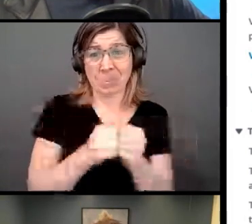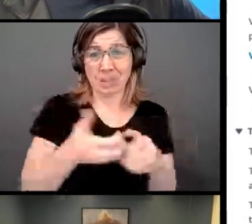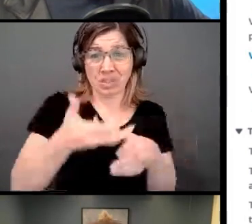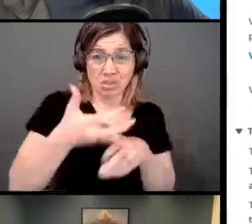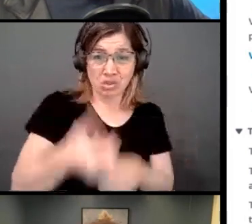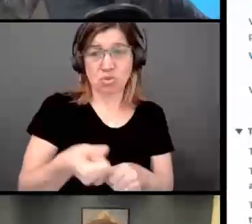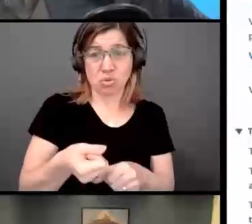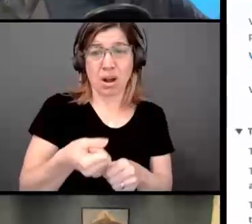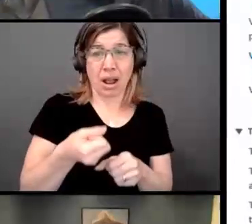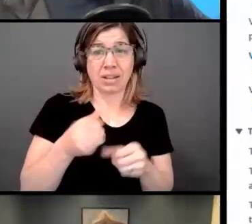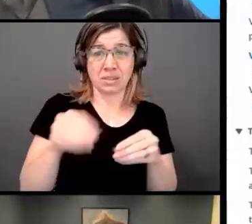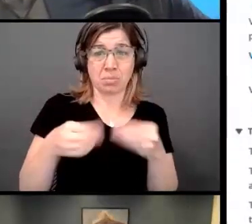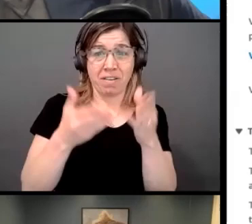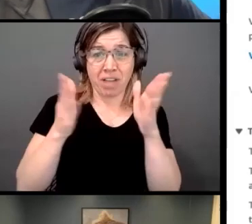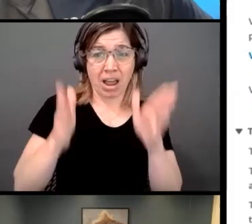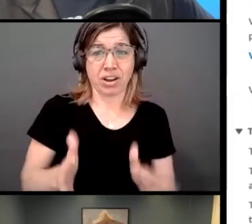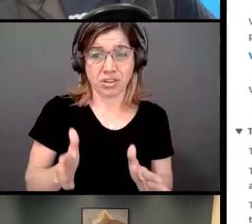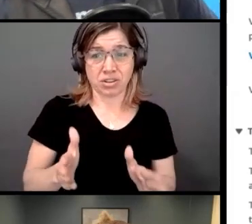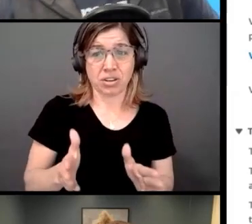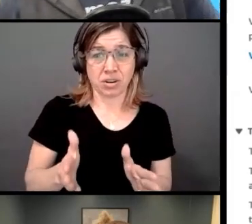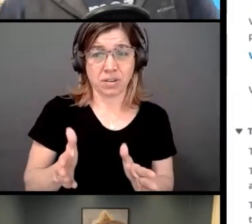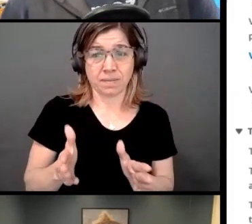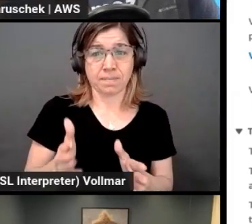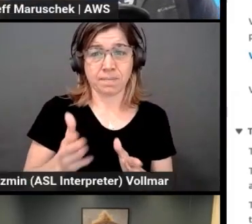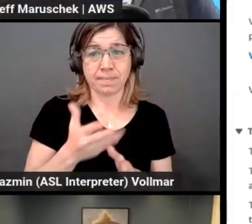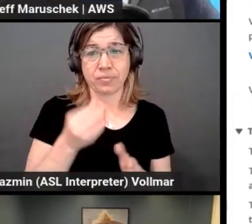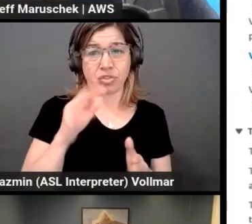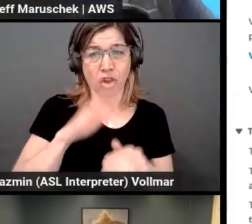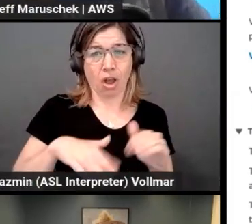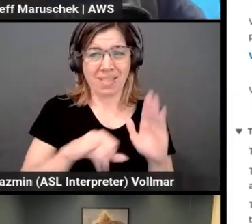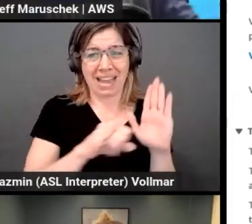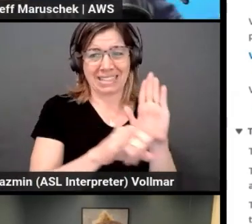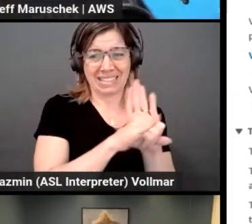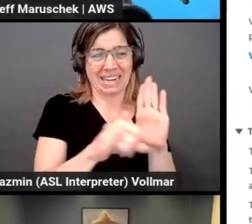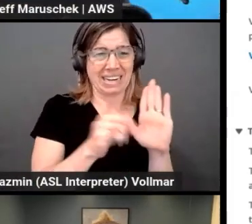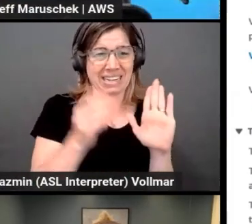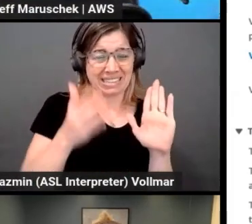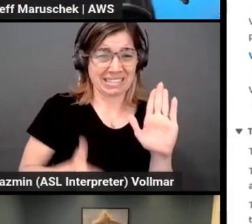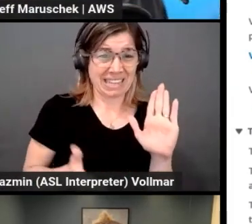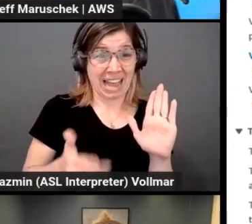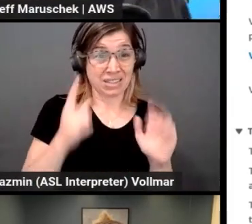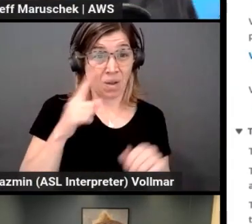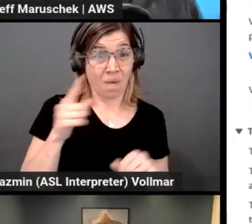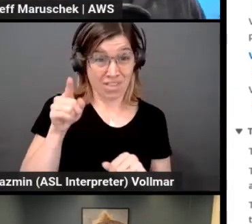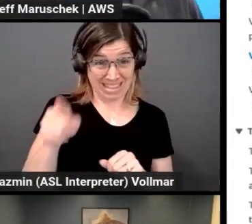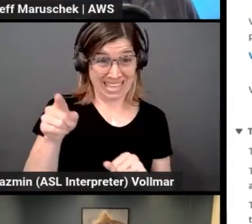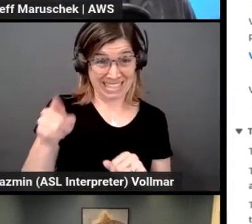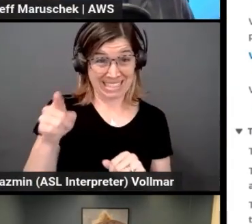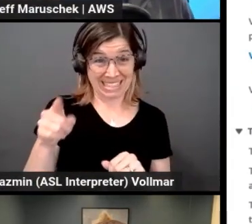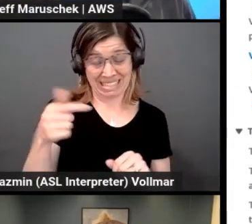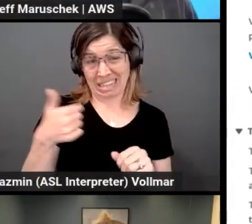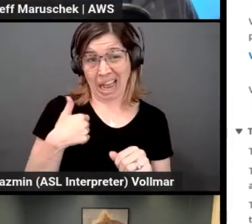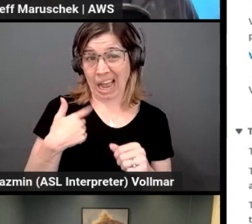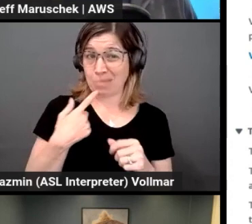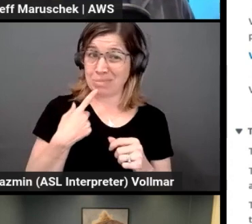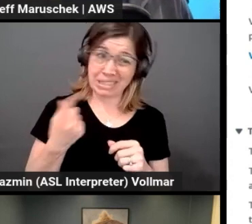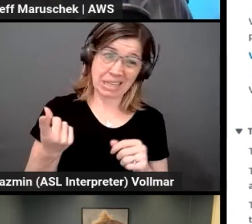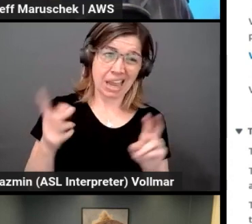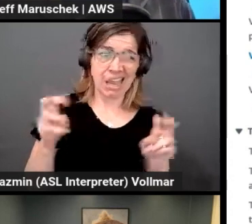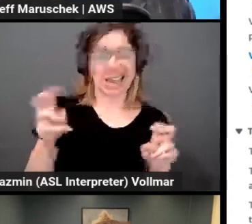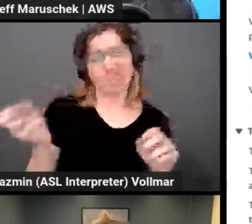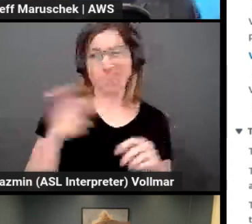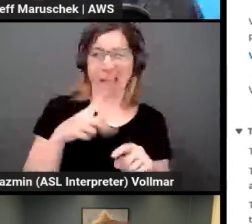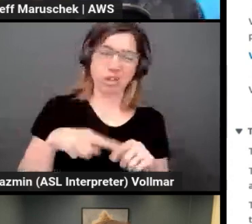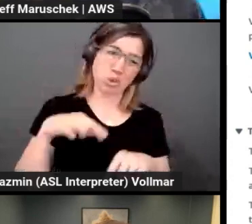on the device side and on the identity side. So for example, in this, I'm basically saying, and this gets back to referencing the